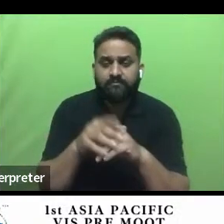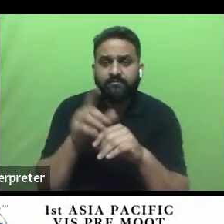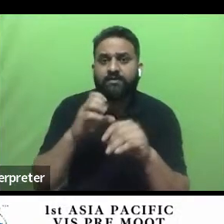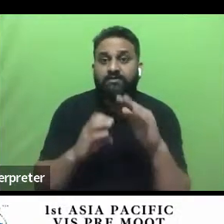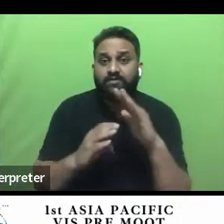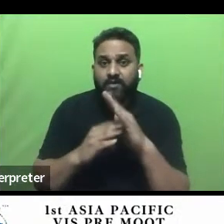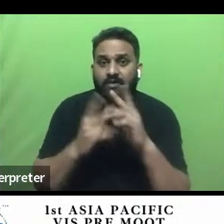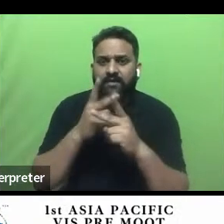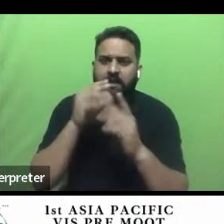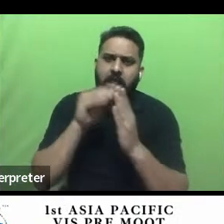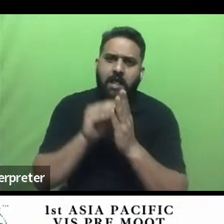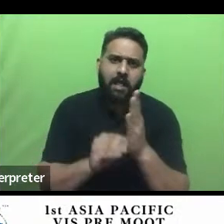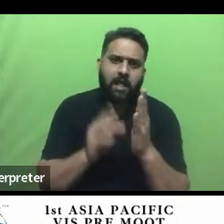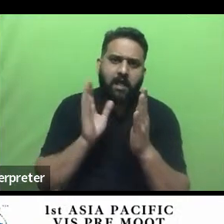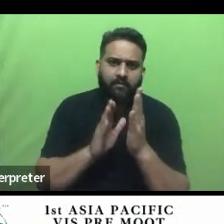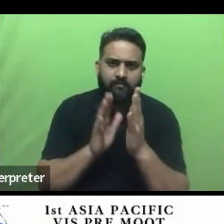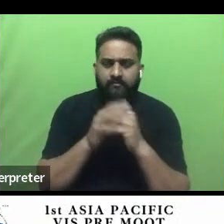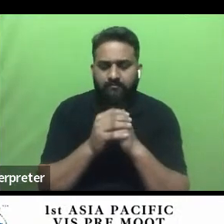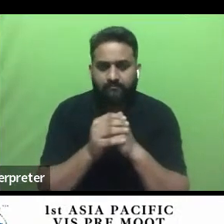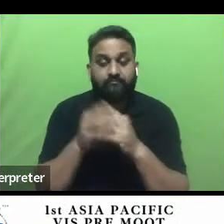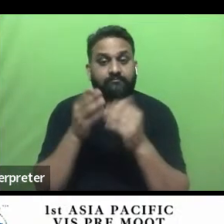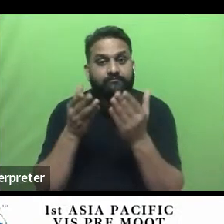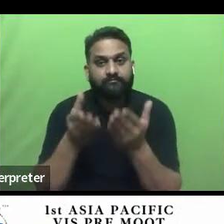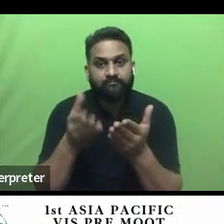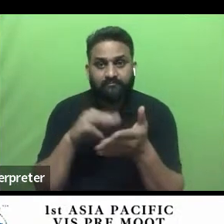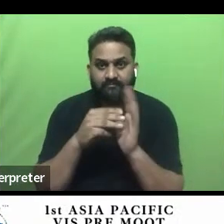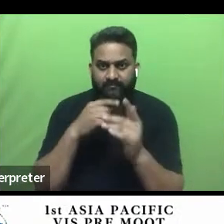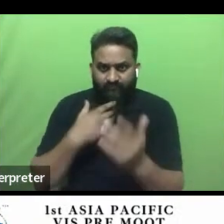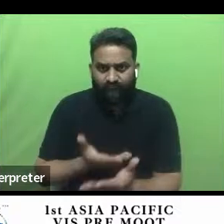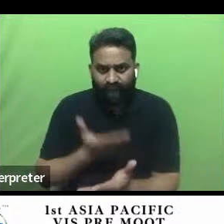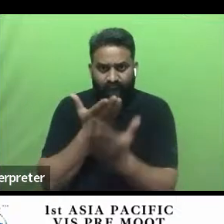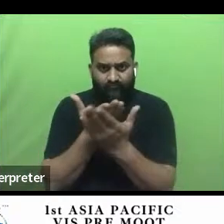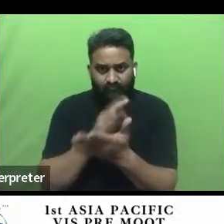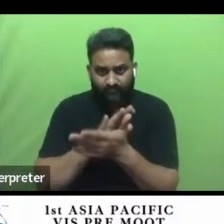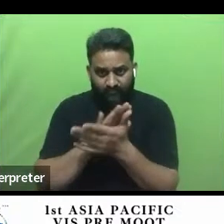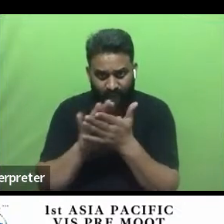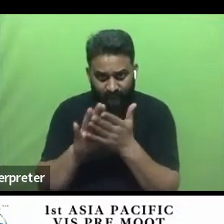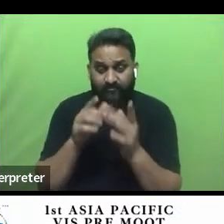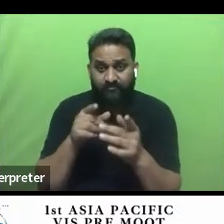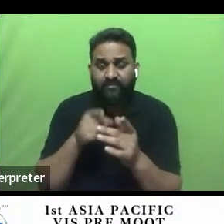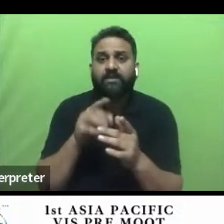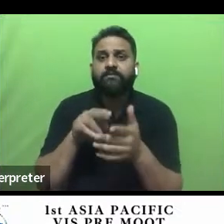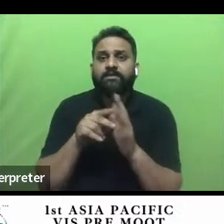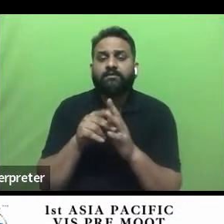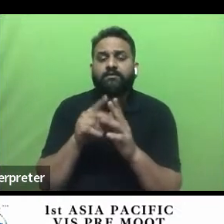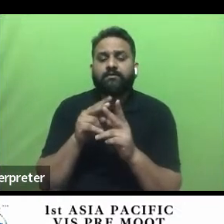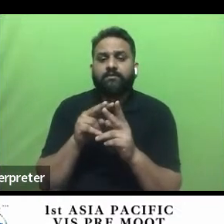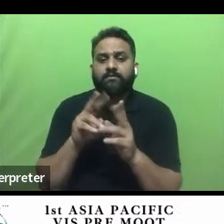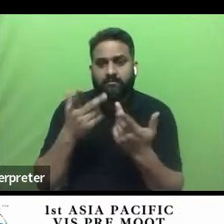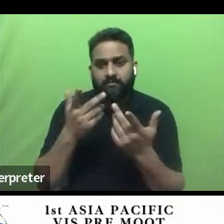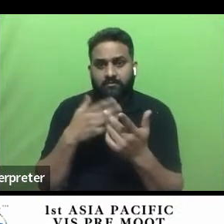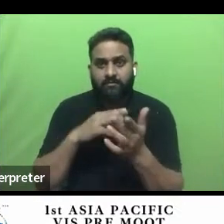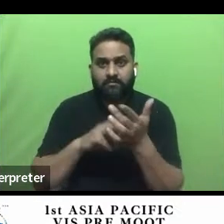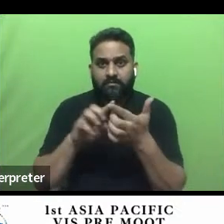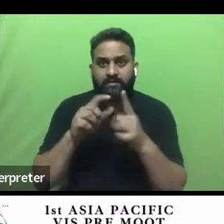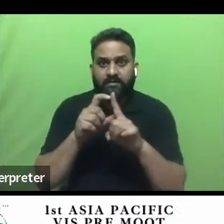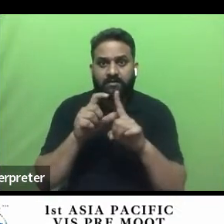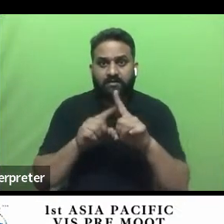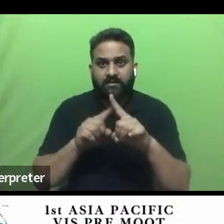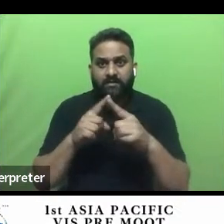itself. Therefore, it's our submission that in either case, under Mediterranean law